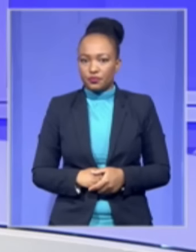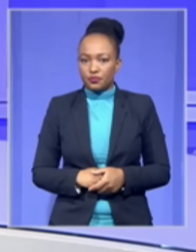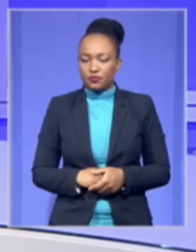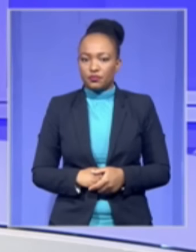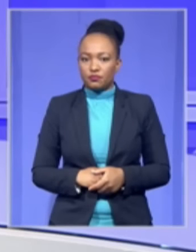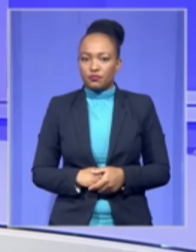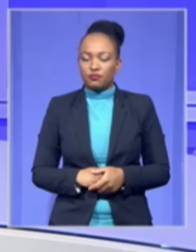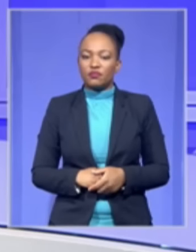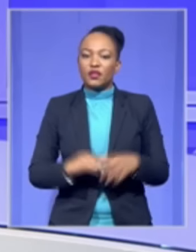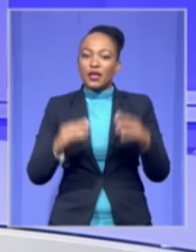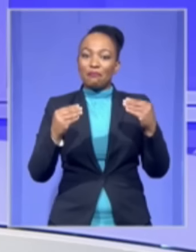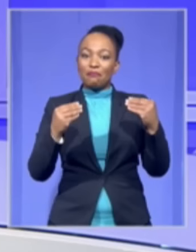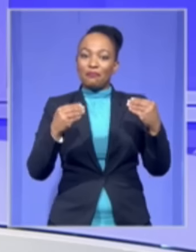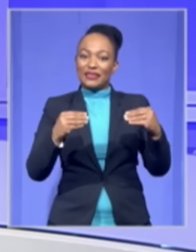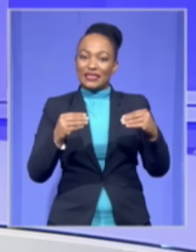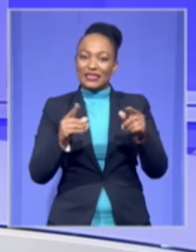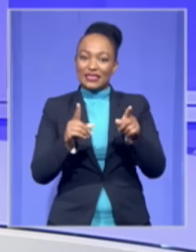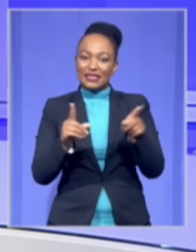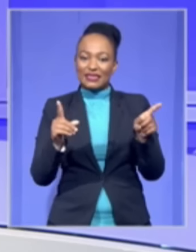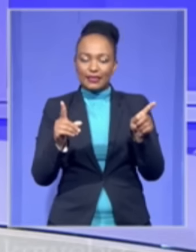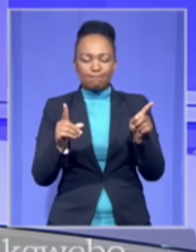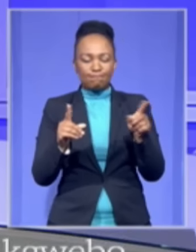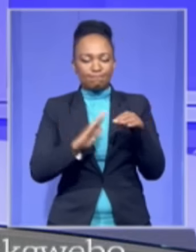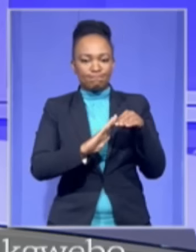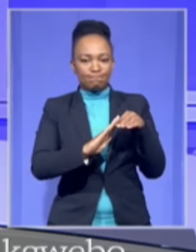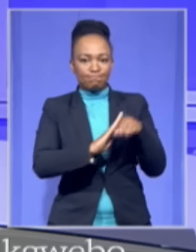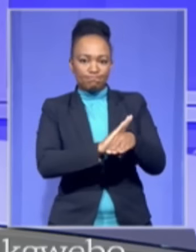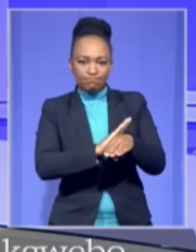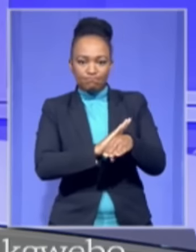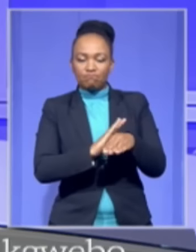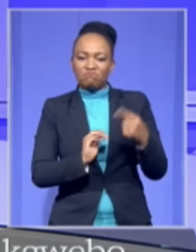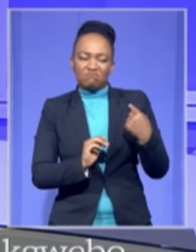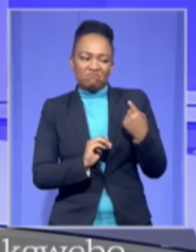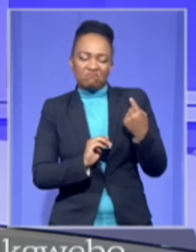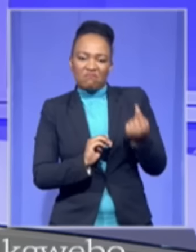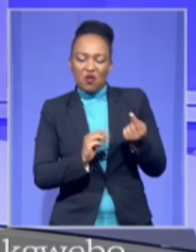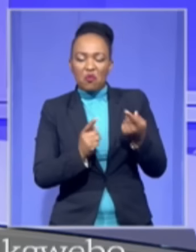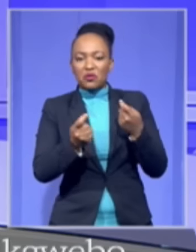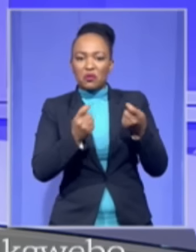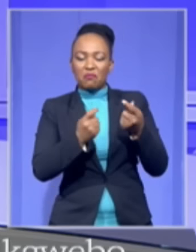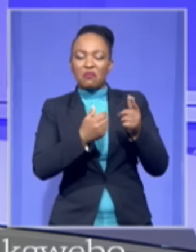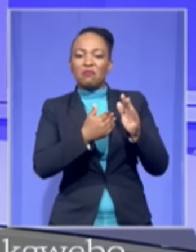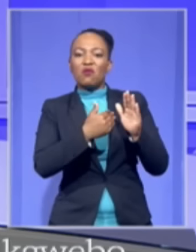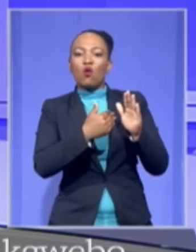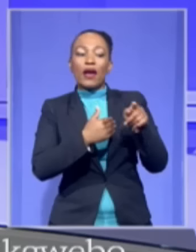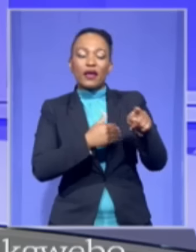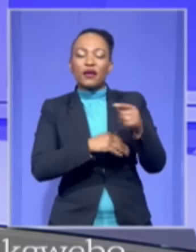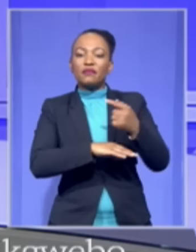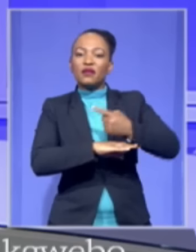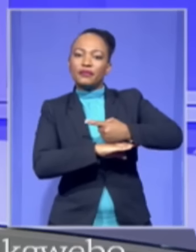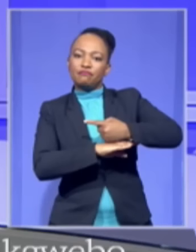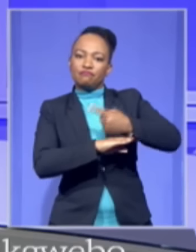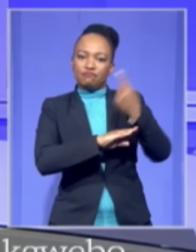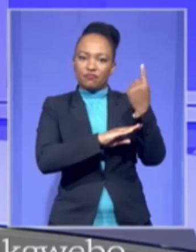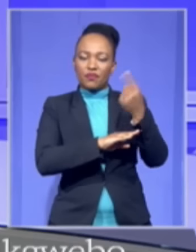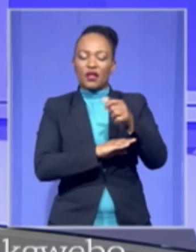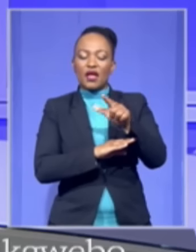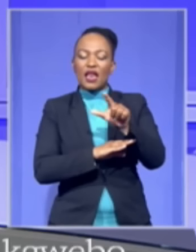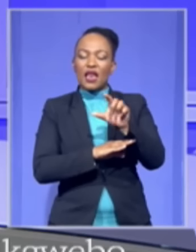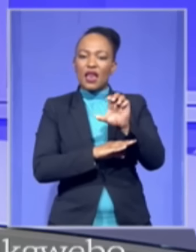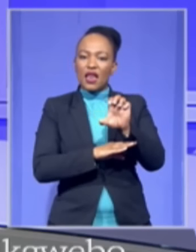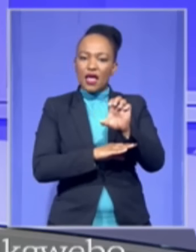Dikgwebo ga di dire sentle ebile di a latlhegelwa ka ntlha ya go tswalwa ga molelwane wa lebombo o o golaganyang Mozambique le Afrika